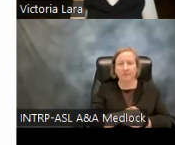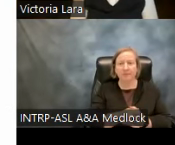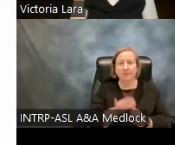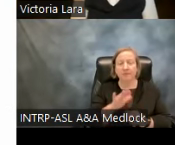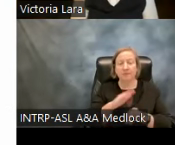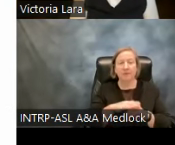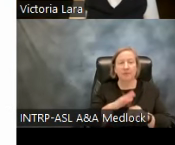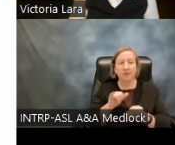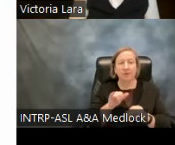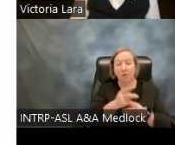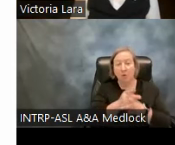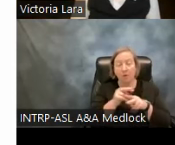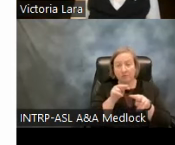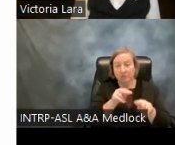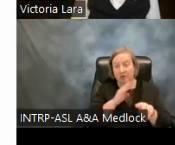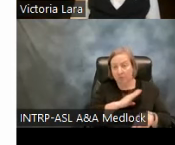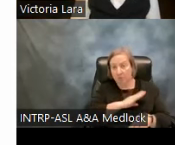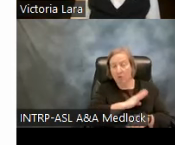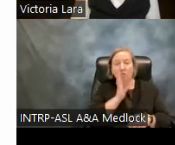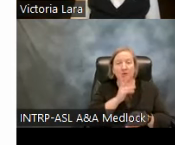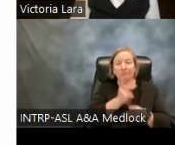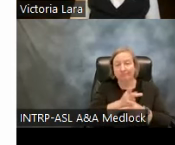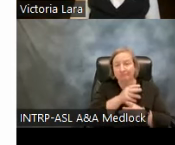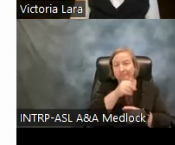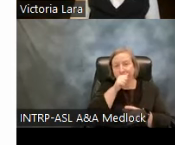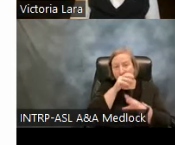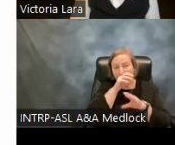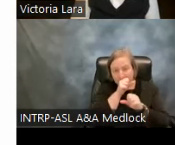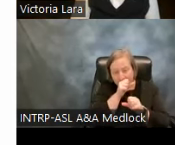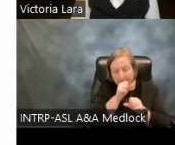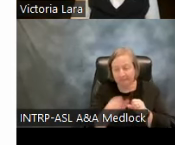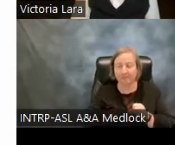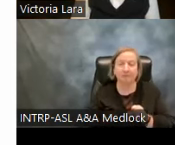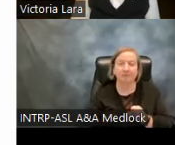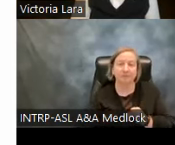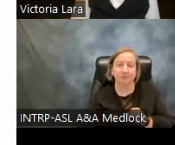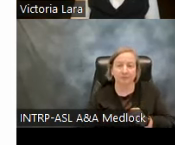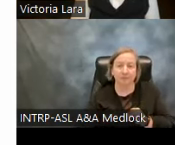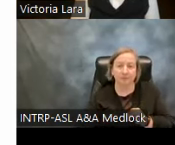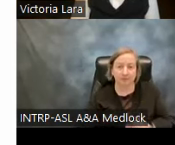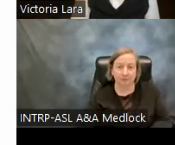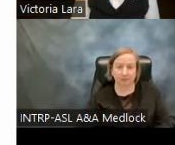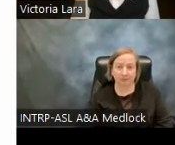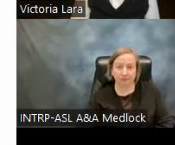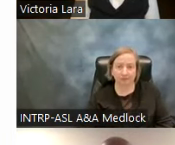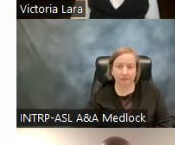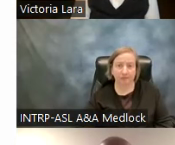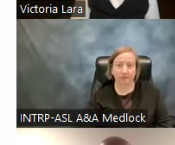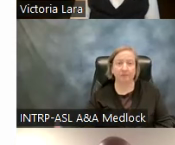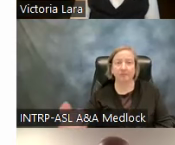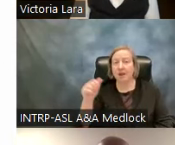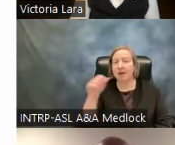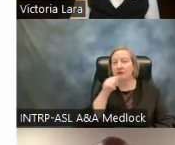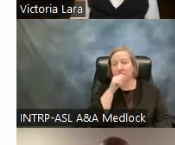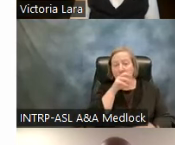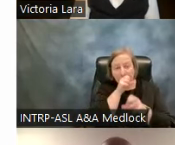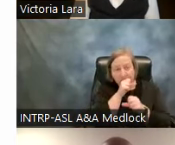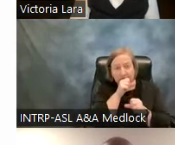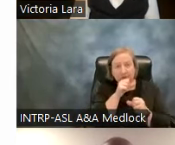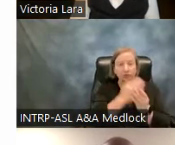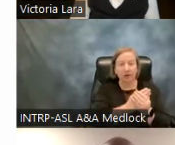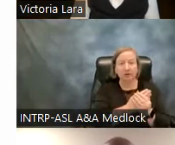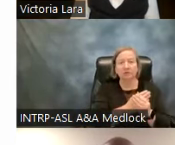Board shall maintain the confidentiality of any confidential records to remain as transparent as possible. Records